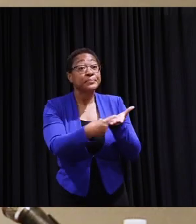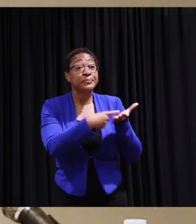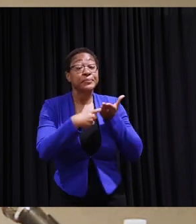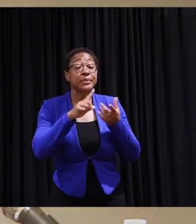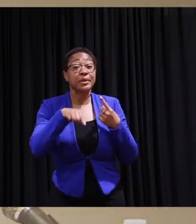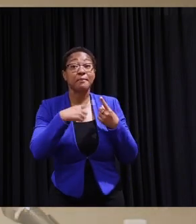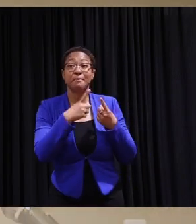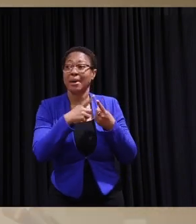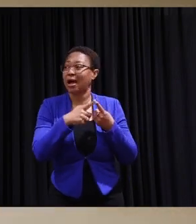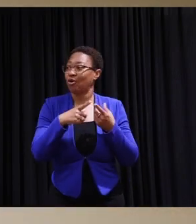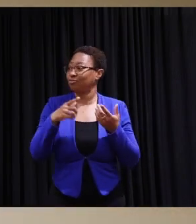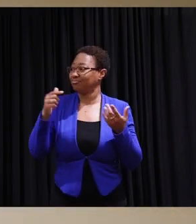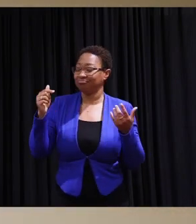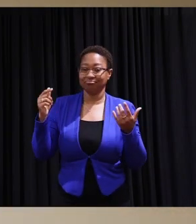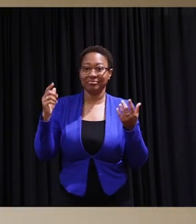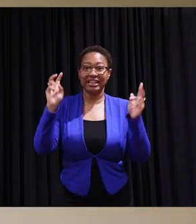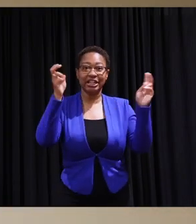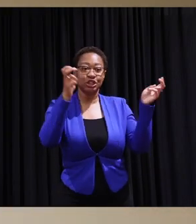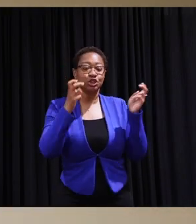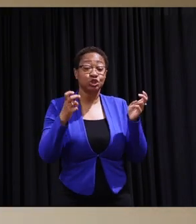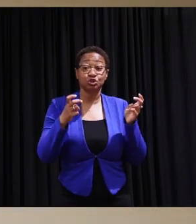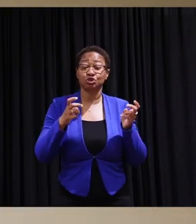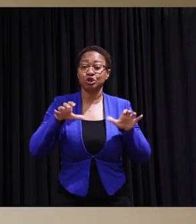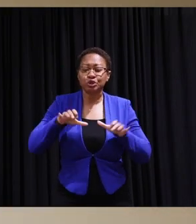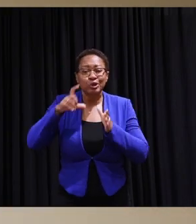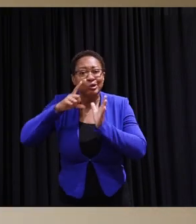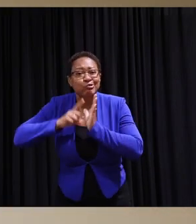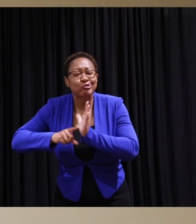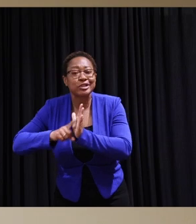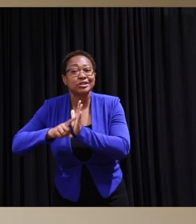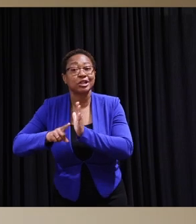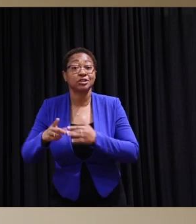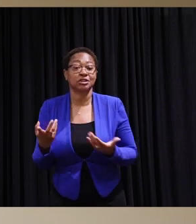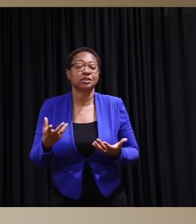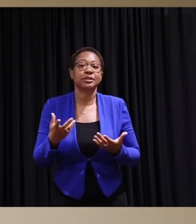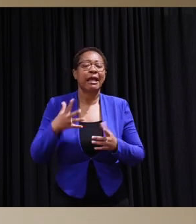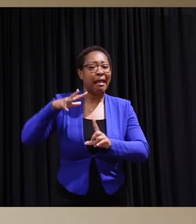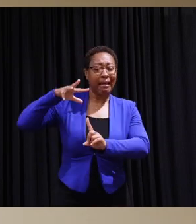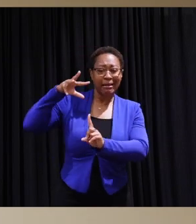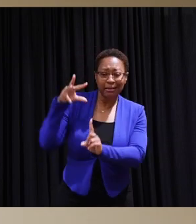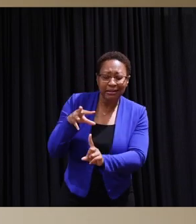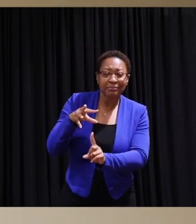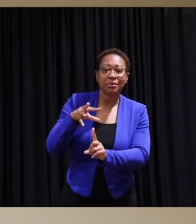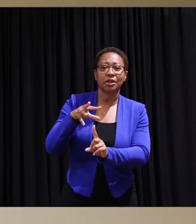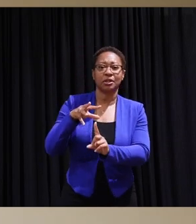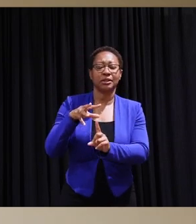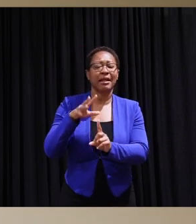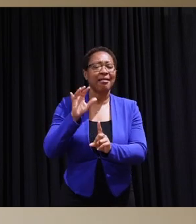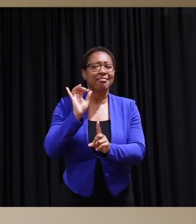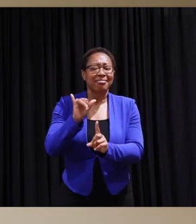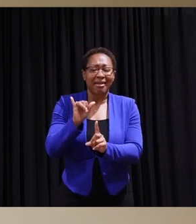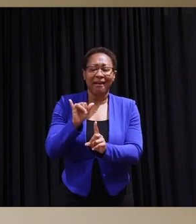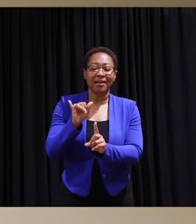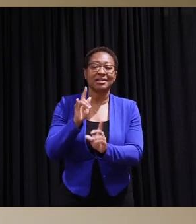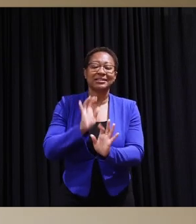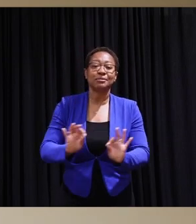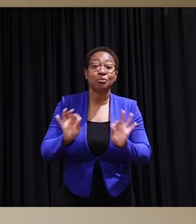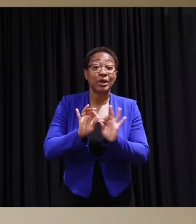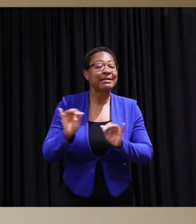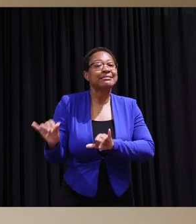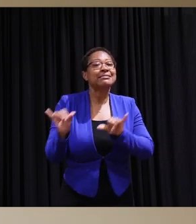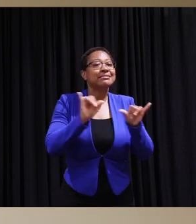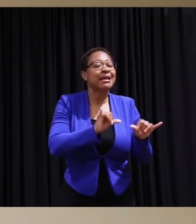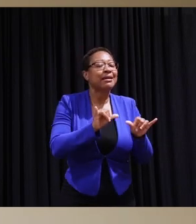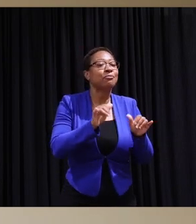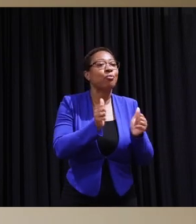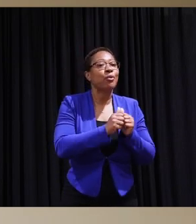the conversations, you know, doing the research, illuminating this issue, right, just like we did during the pandemic,